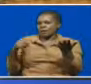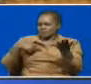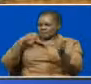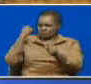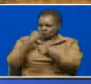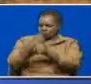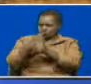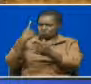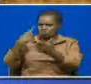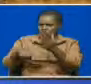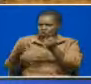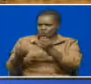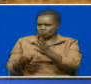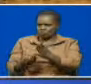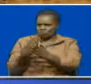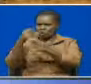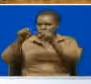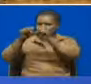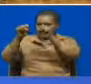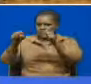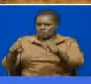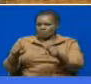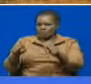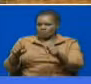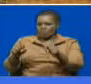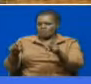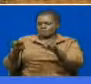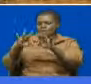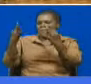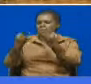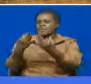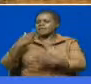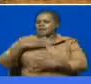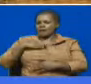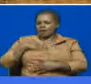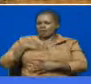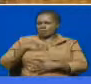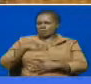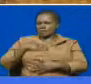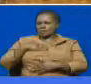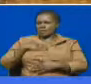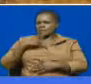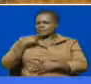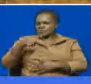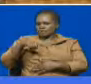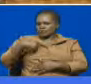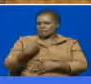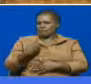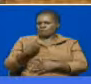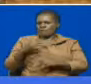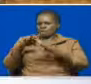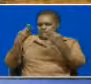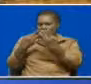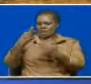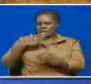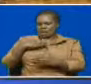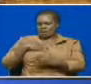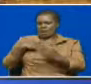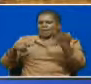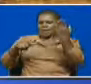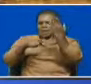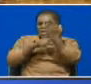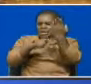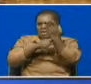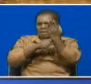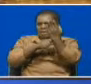we've done is we create a value system around who we are as a family. And what we normally tell them is we are the Gasheros. So the name in